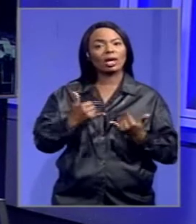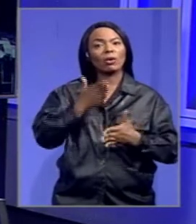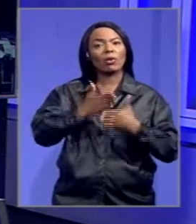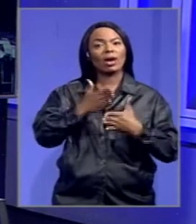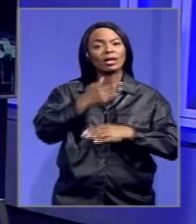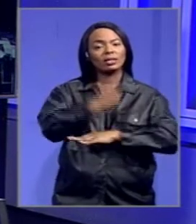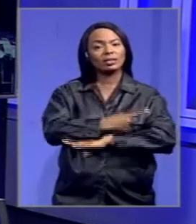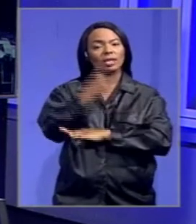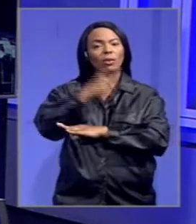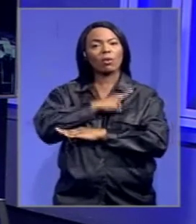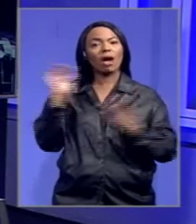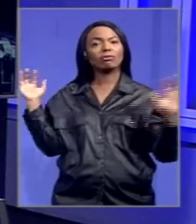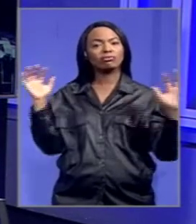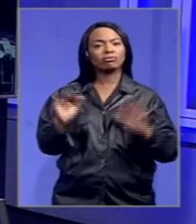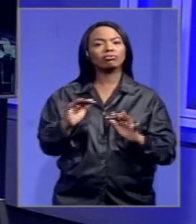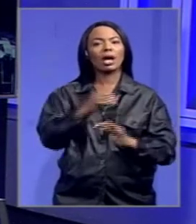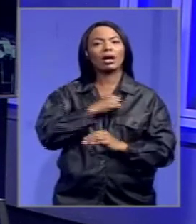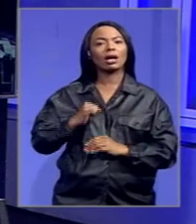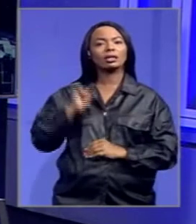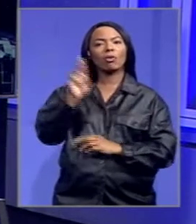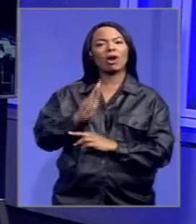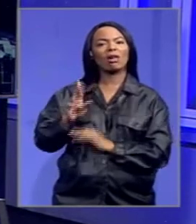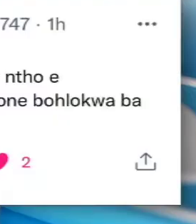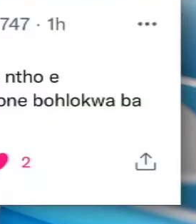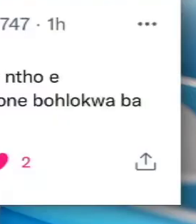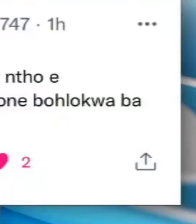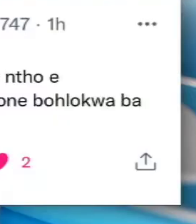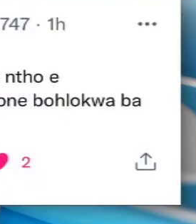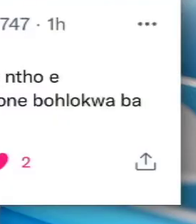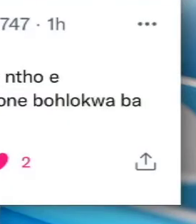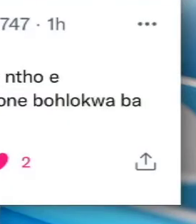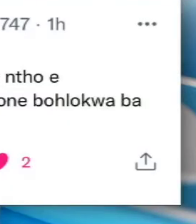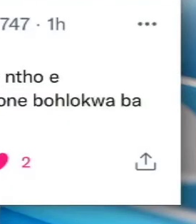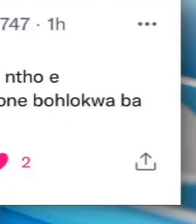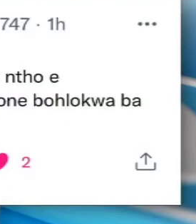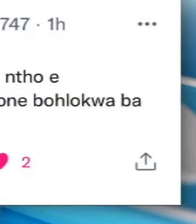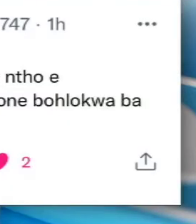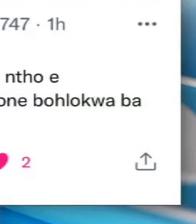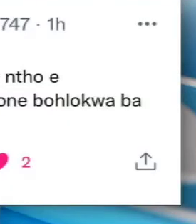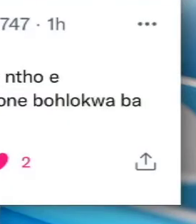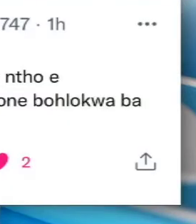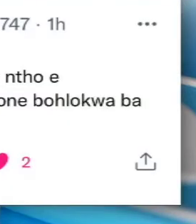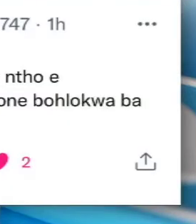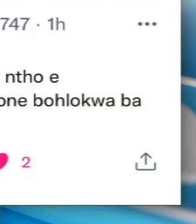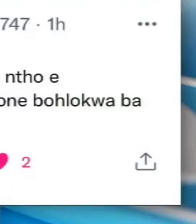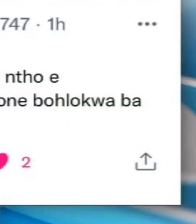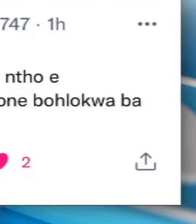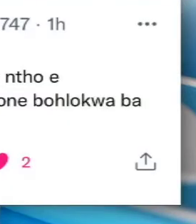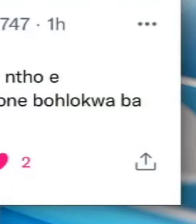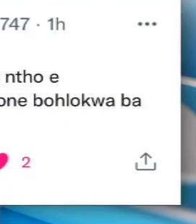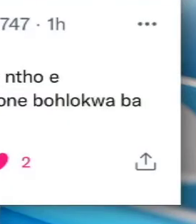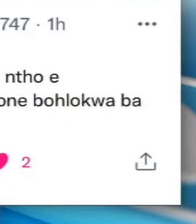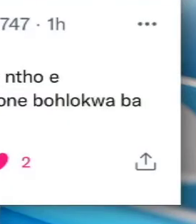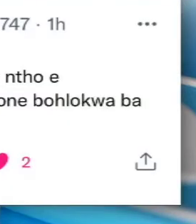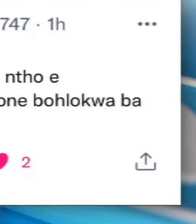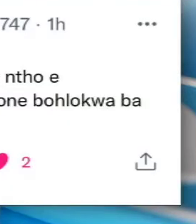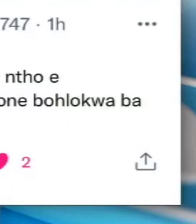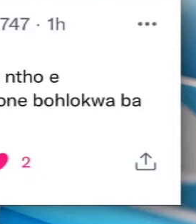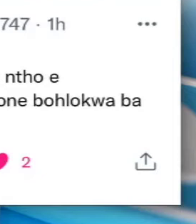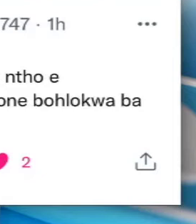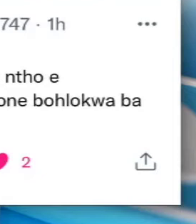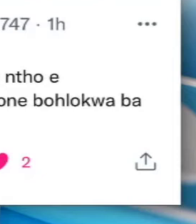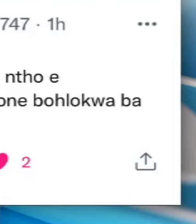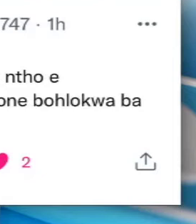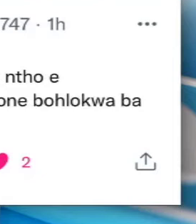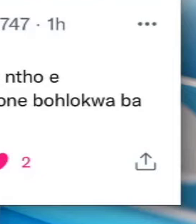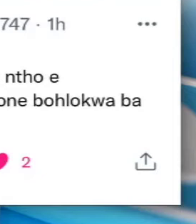tlileng rallying ya COSATU Rustenburg, mme hemela tsa ke latelang. Ho Twitter tsietsi Phaswane o re taba ya tlhoko ya